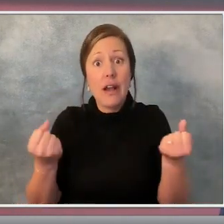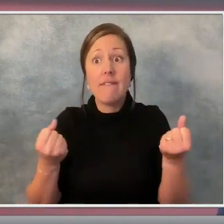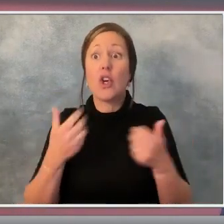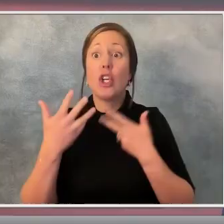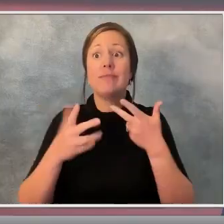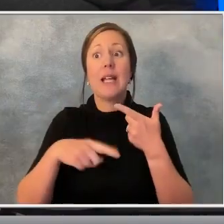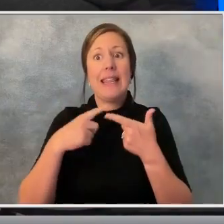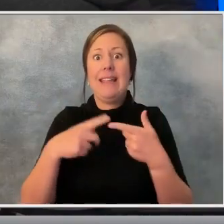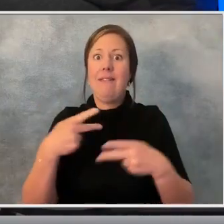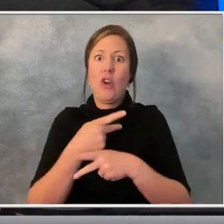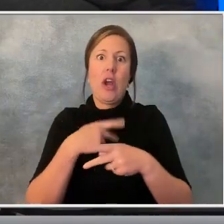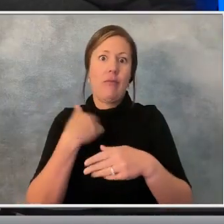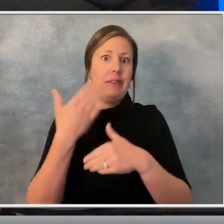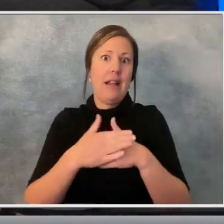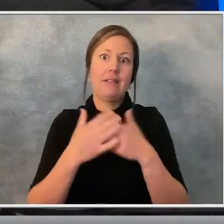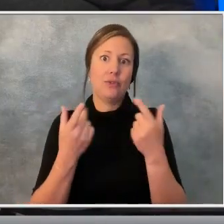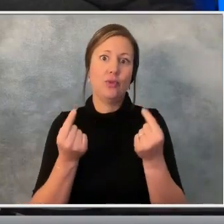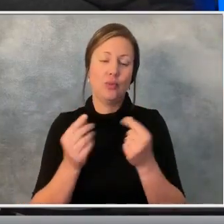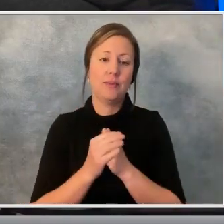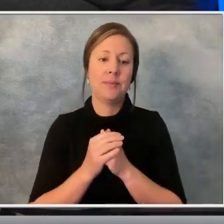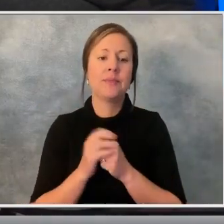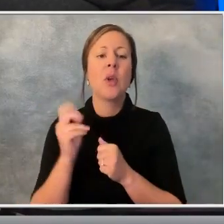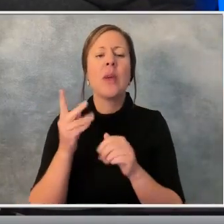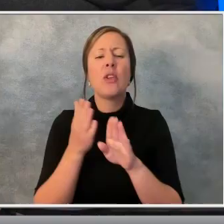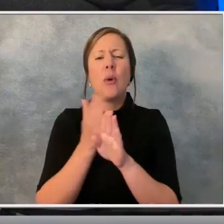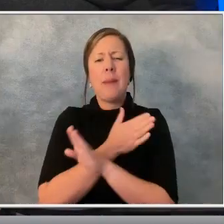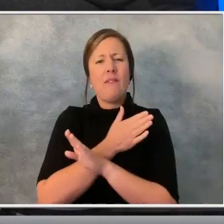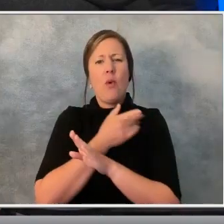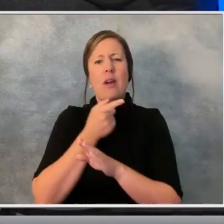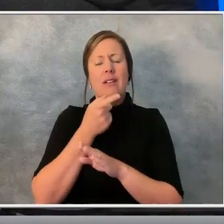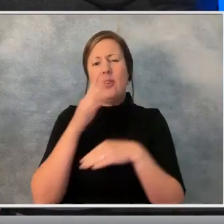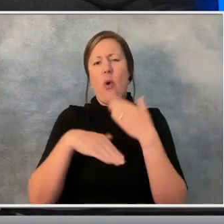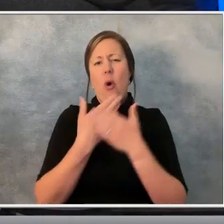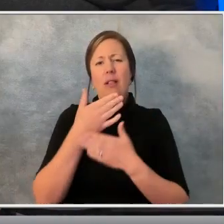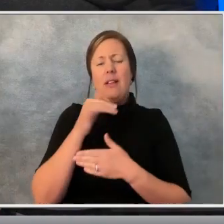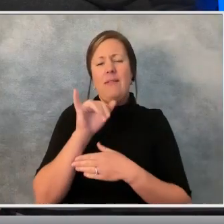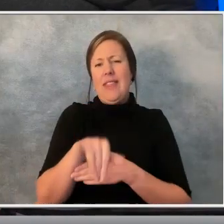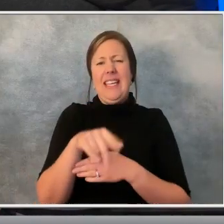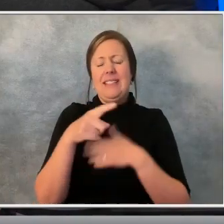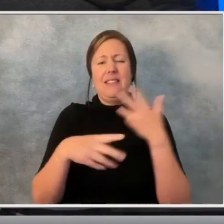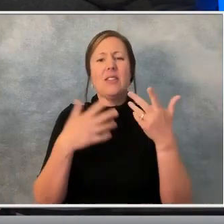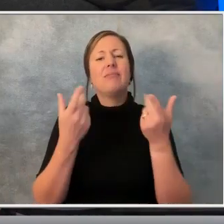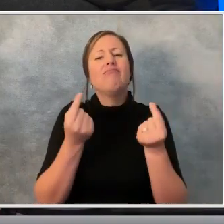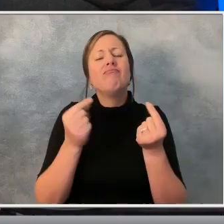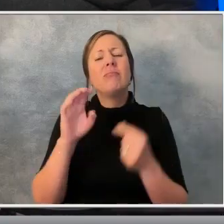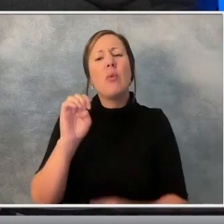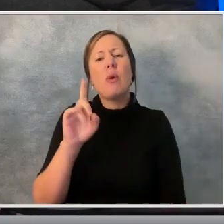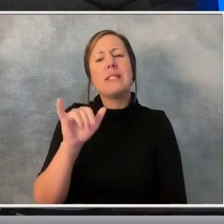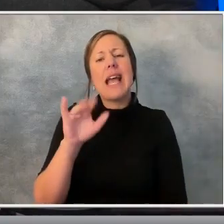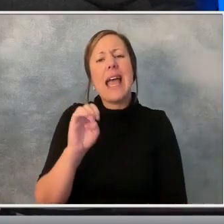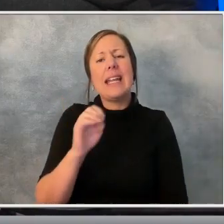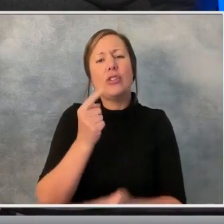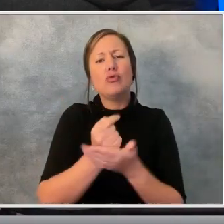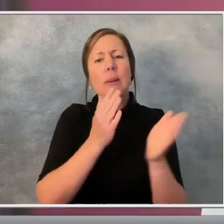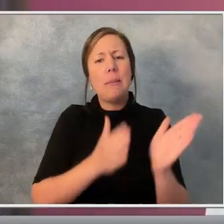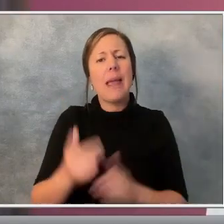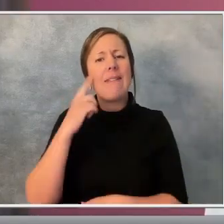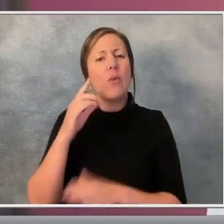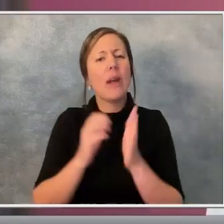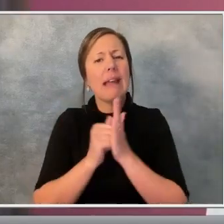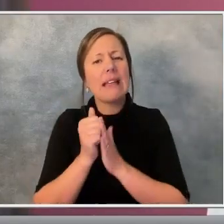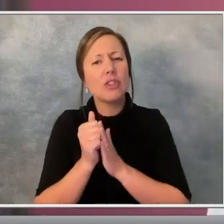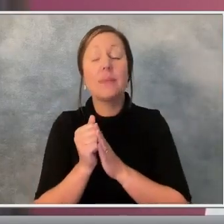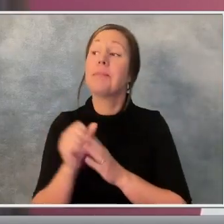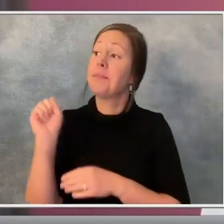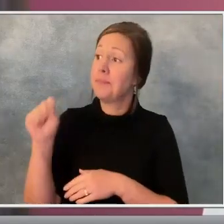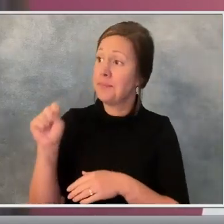available. So before all this, Dr. Parker, what was Eddie's treatment plan for his prostate cancer? Yeah, so Eddie had a prostate